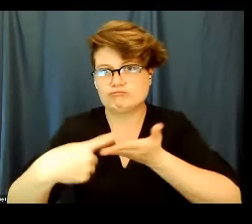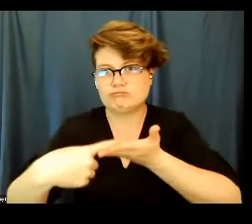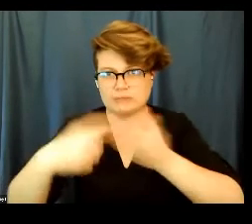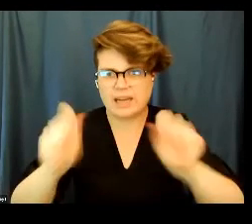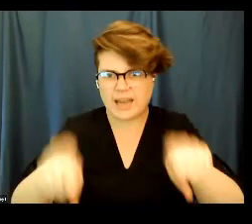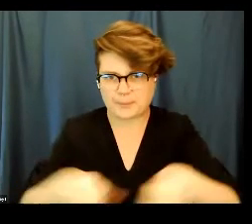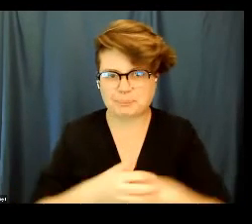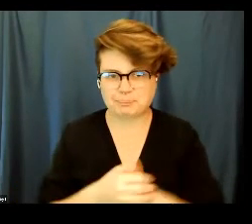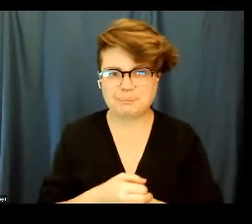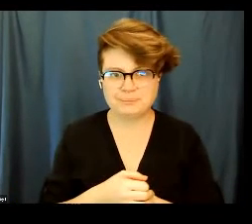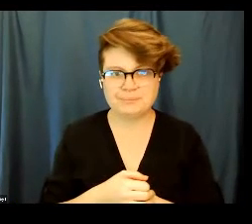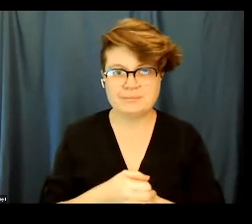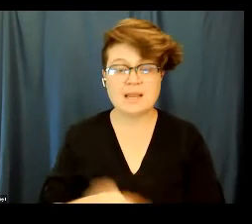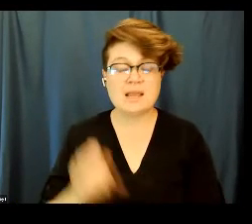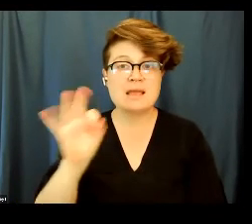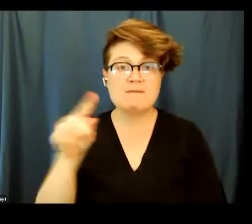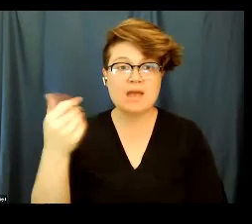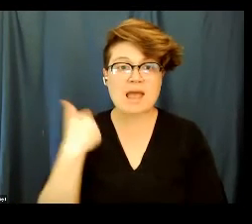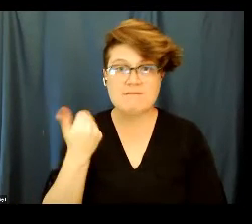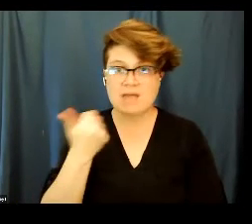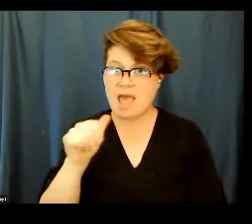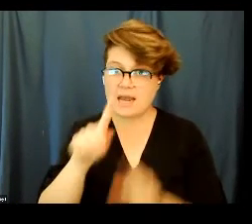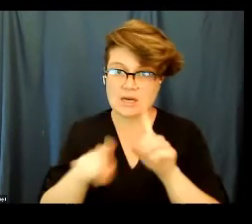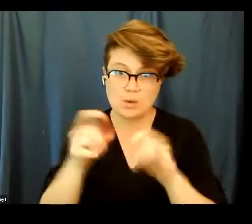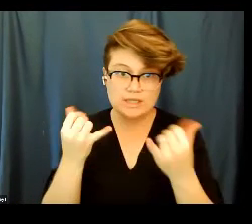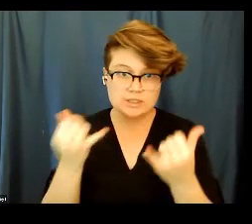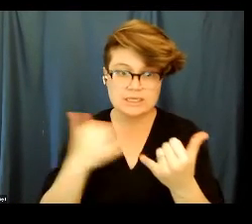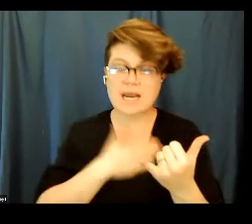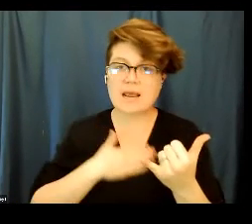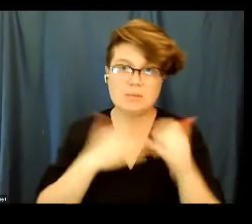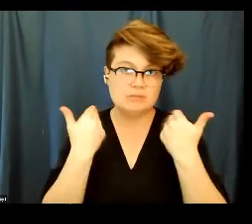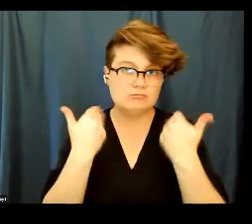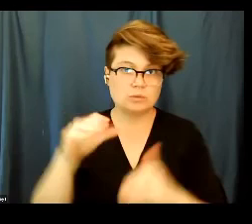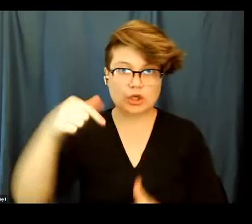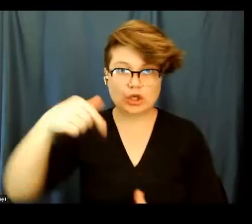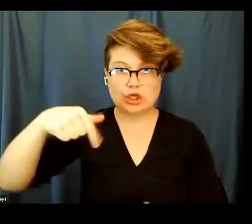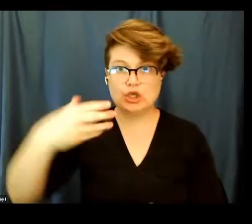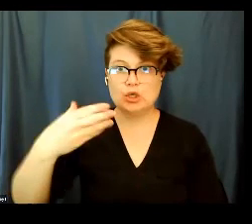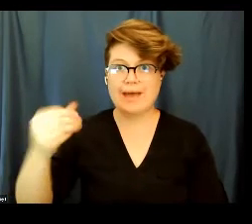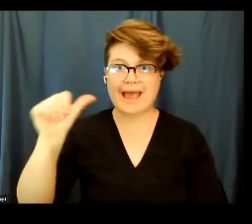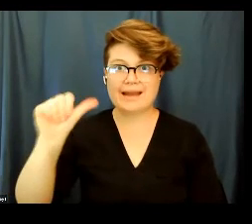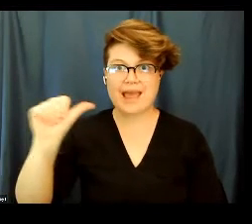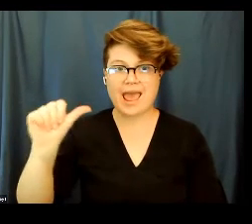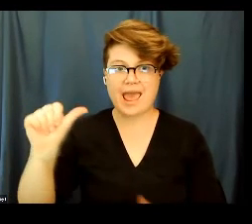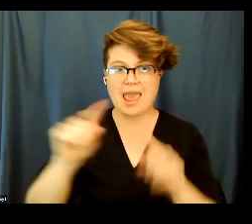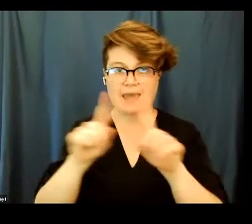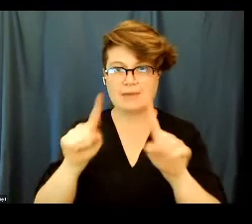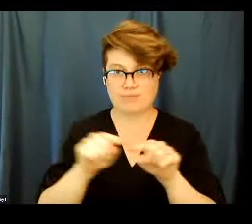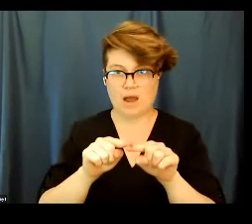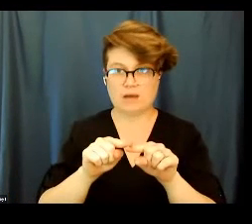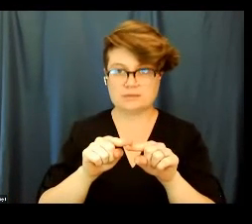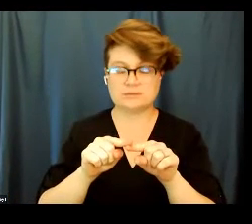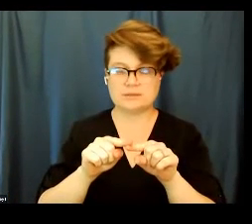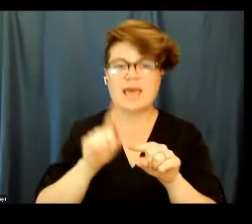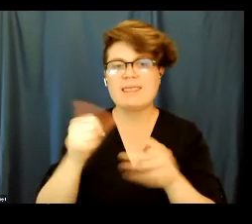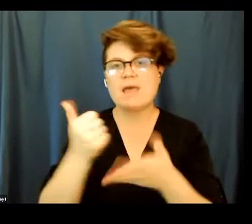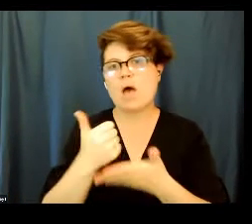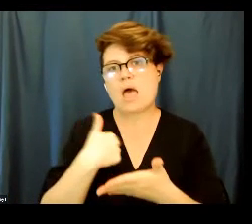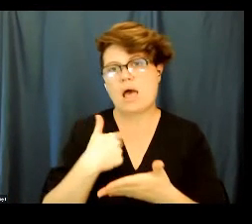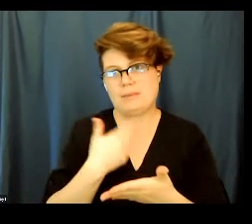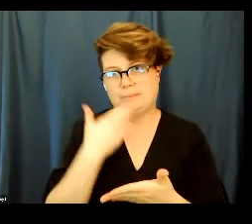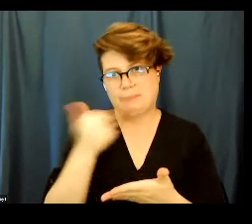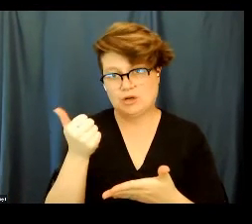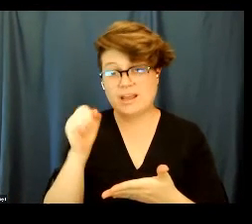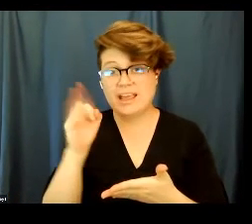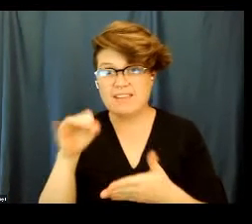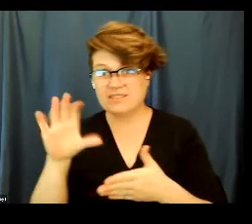If you have any questions today, please put them in the Q&A box. This will help me out a lot because if you put it in